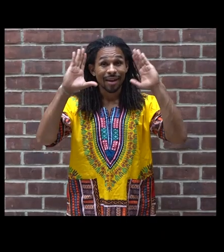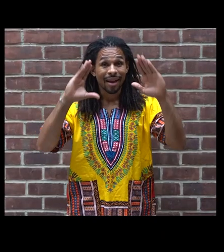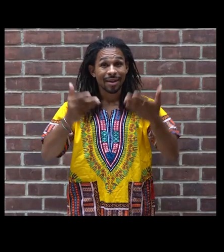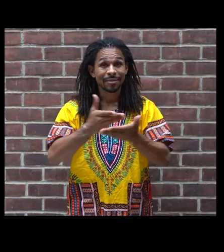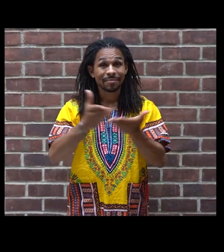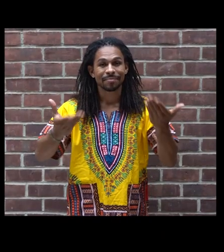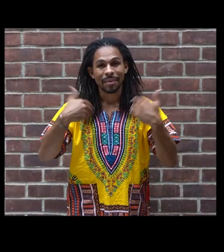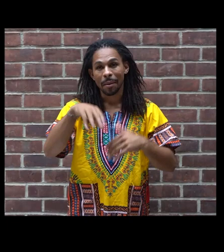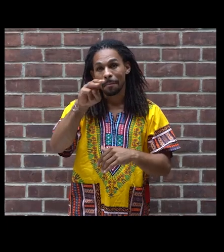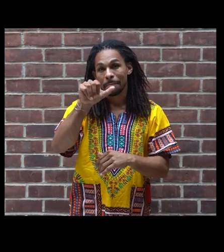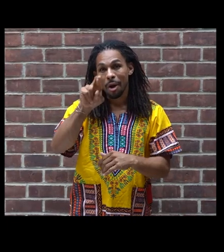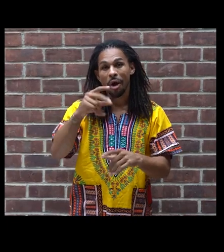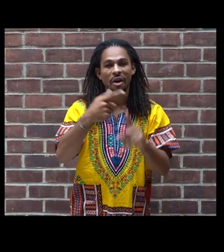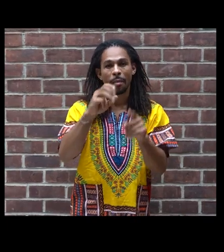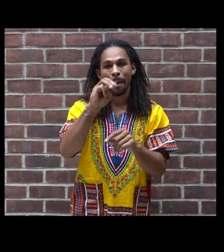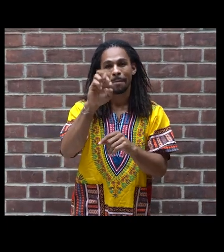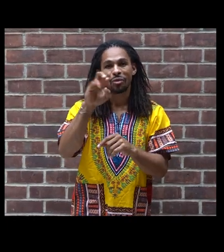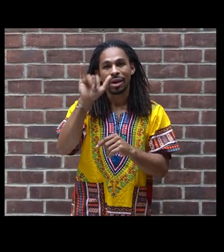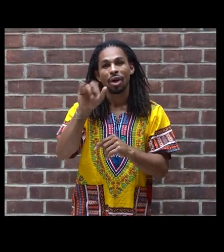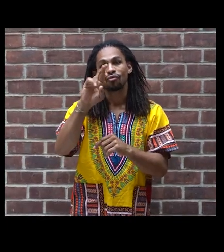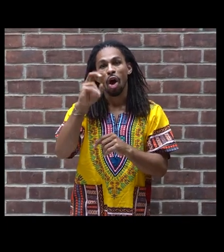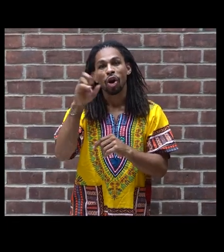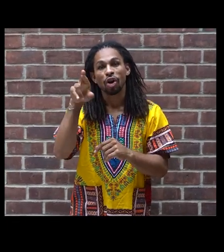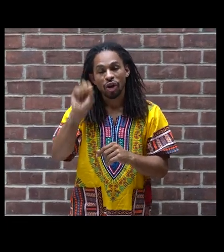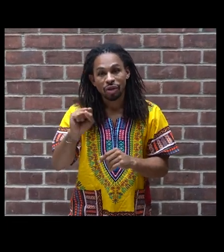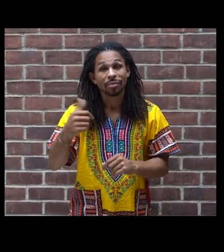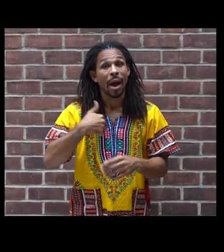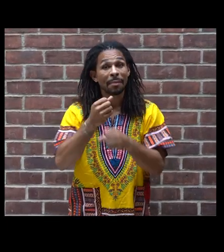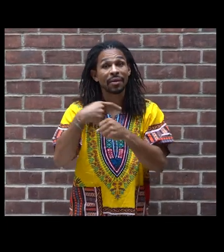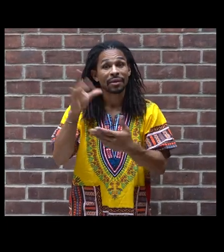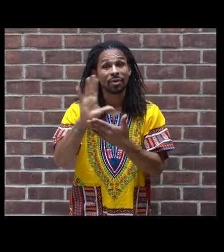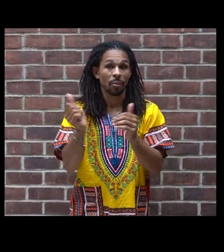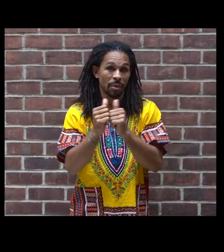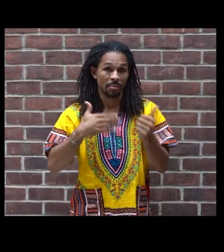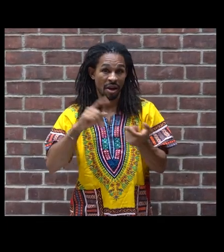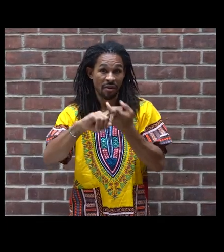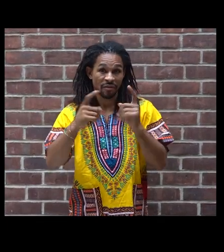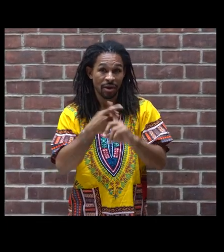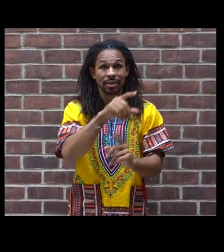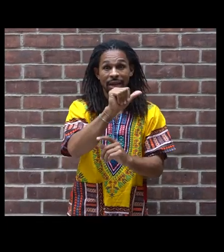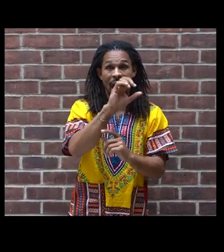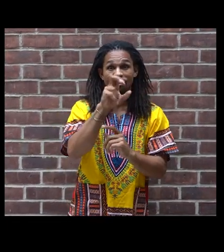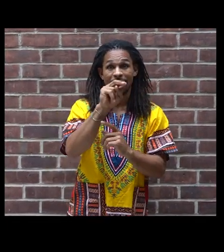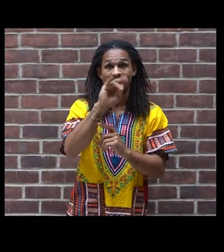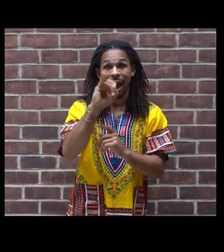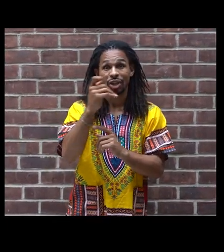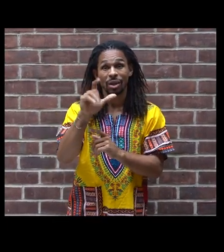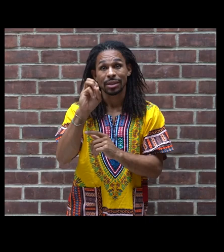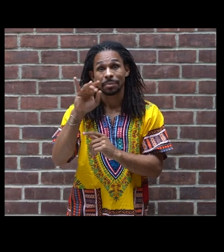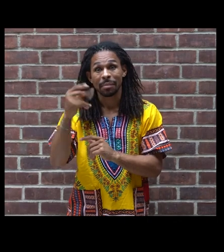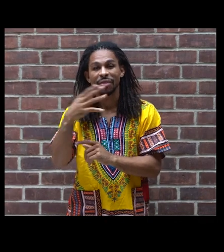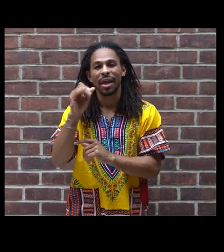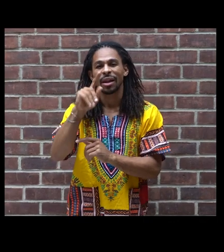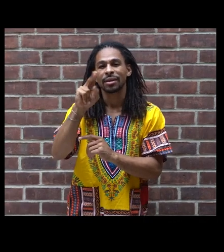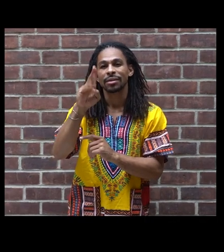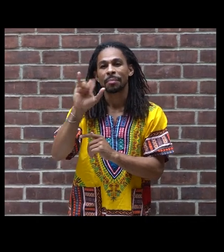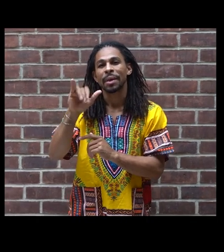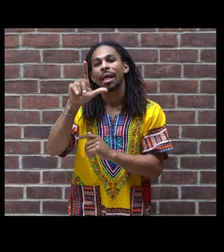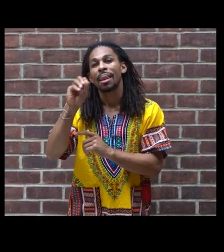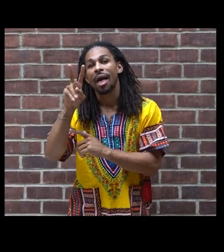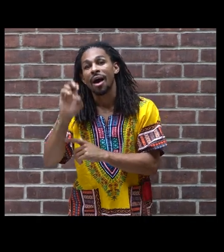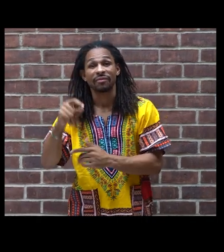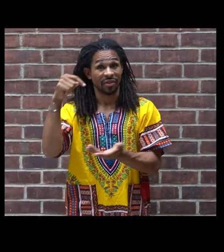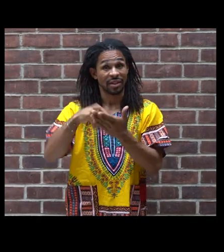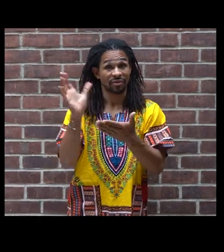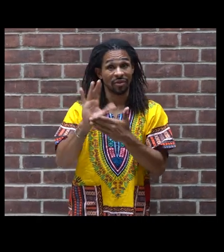Hi everyone, I'm Mar from the Merry Rockers. I made this video with my friends Aaron Nigel Smith and Tubby Love. In